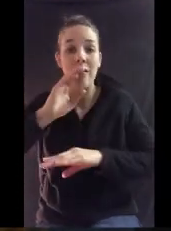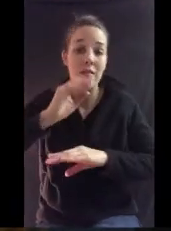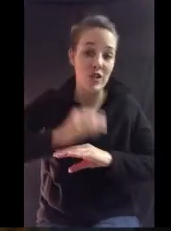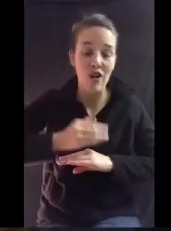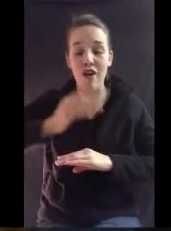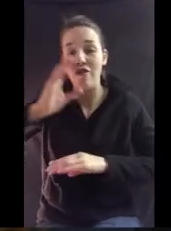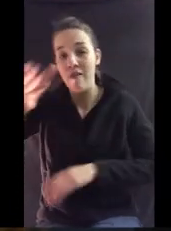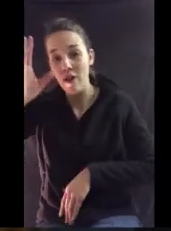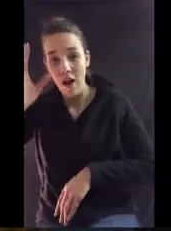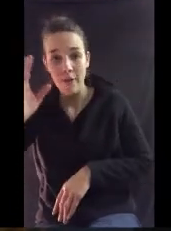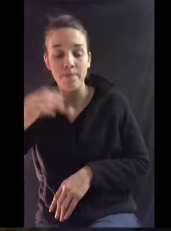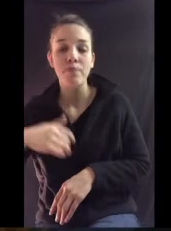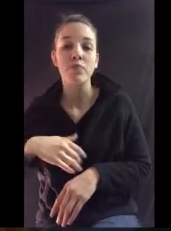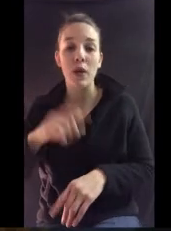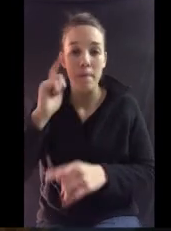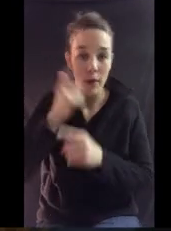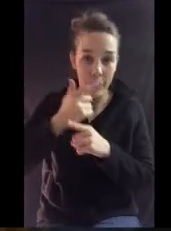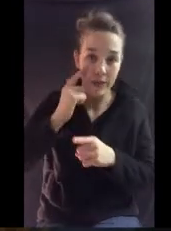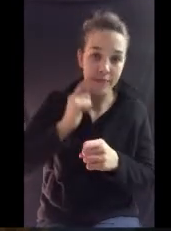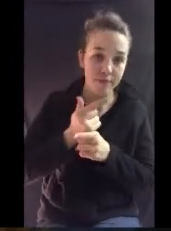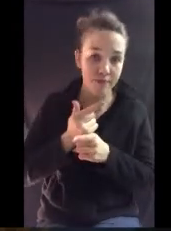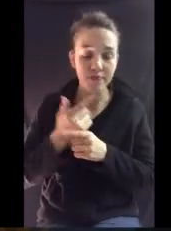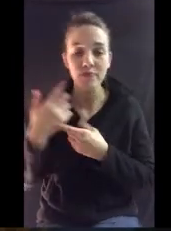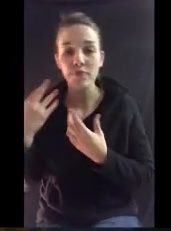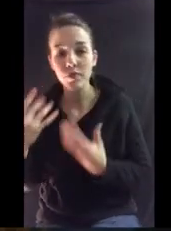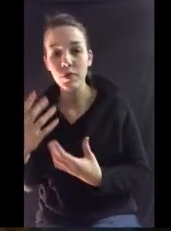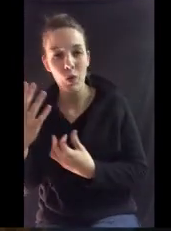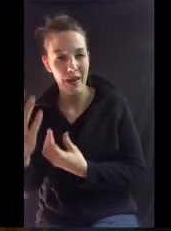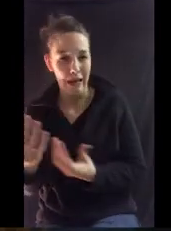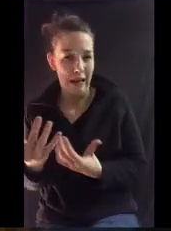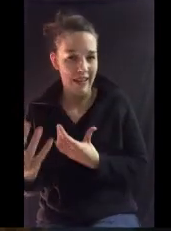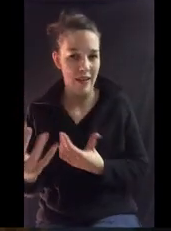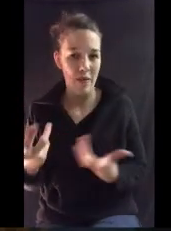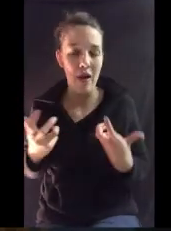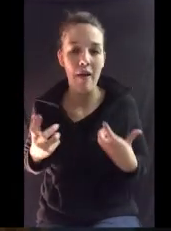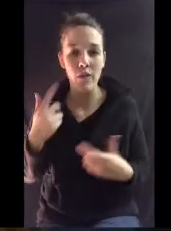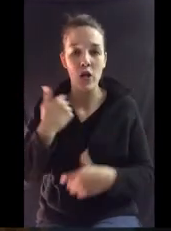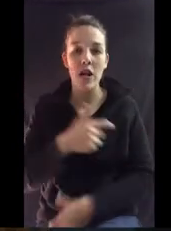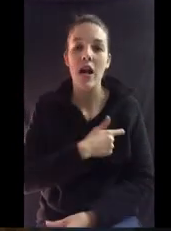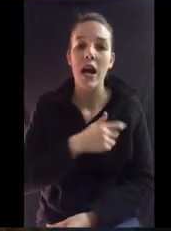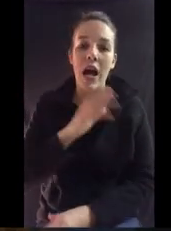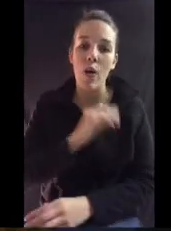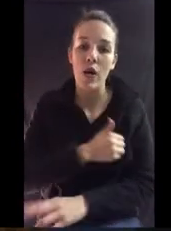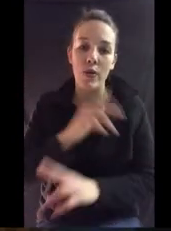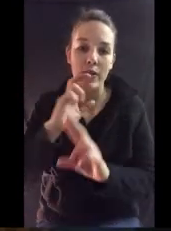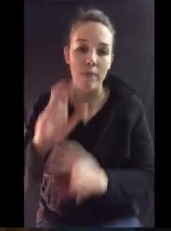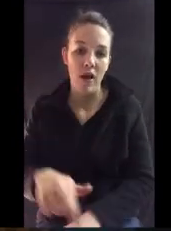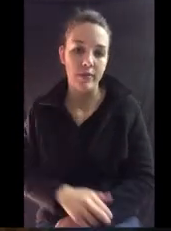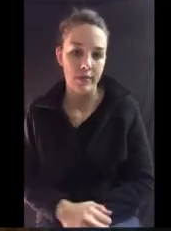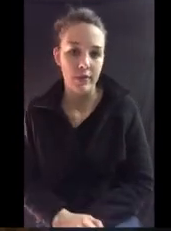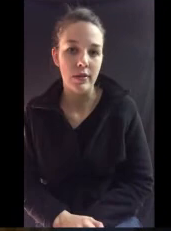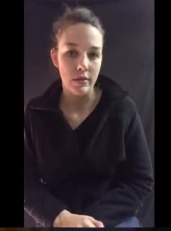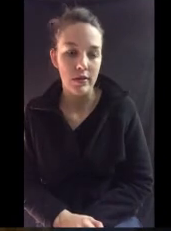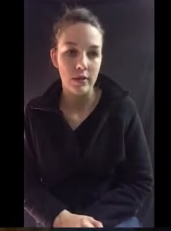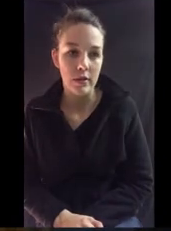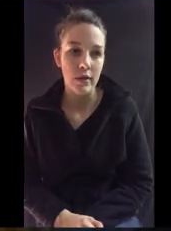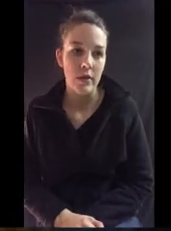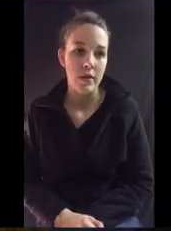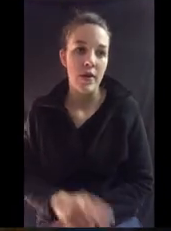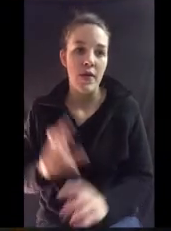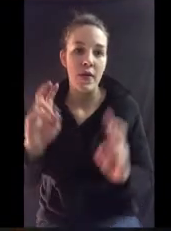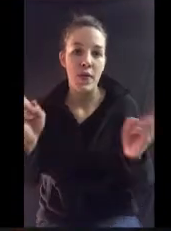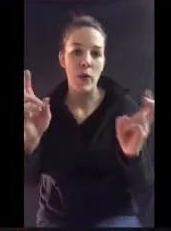the calling of the sons and daughters of God, and our brothers and sisters wait eagerly for our